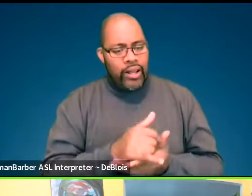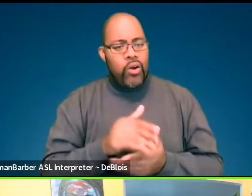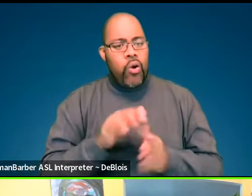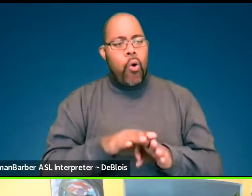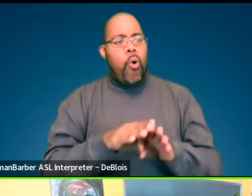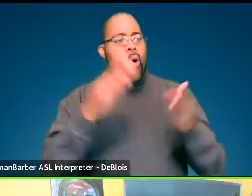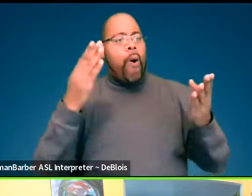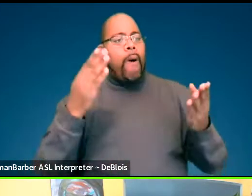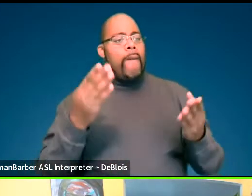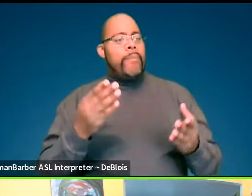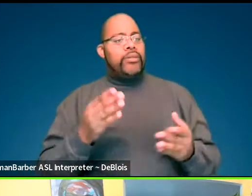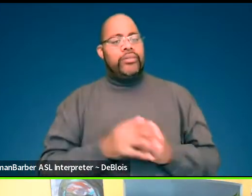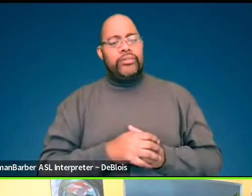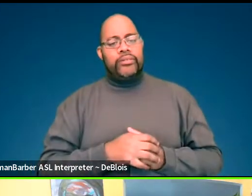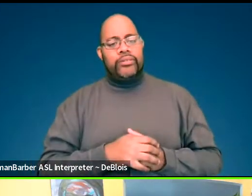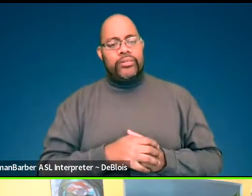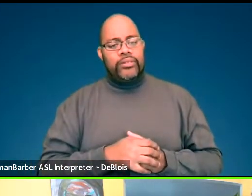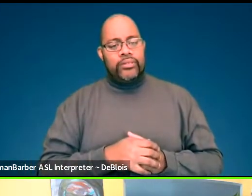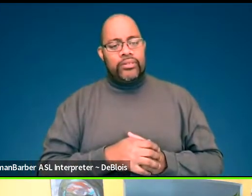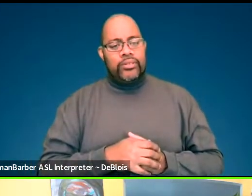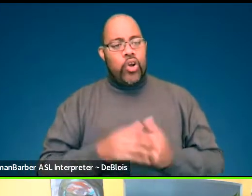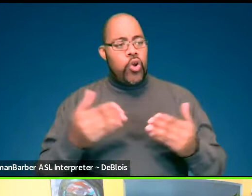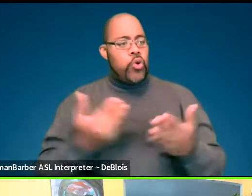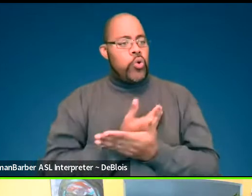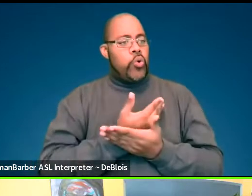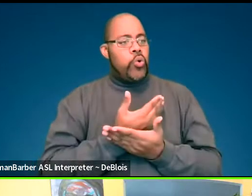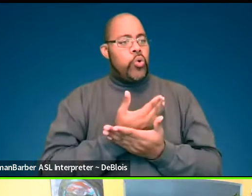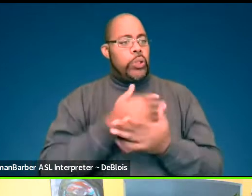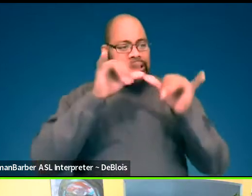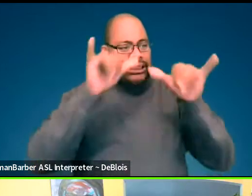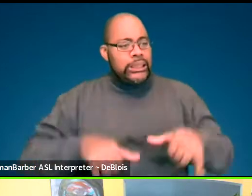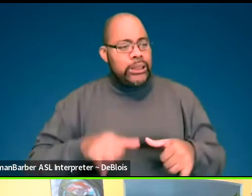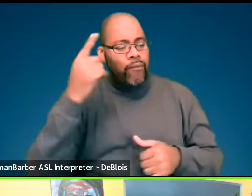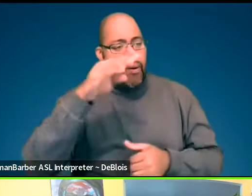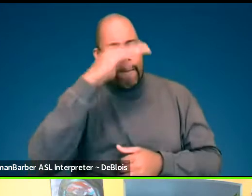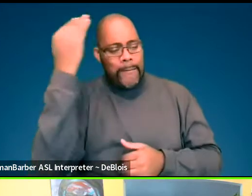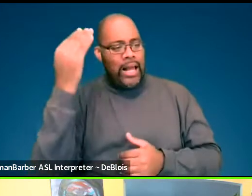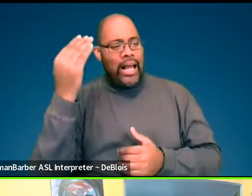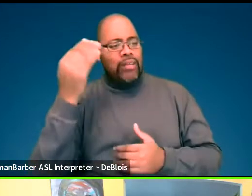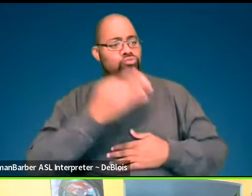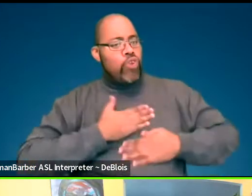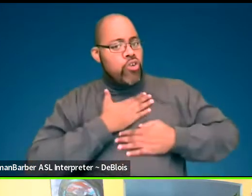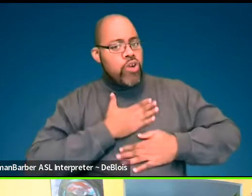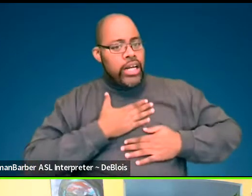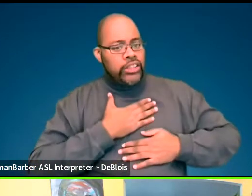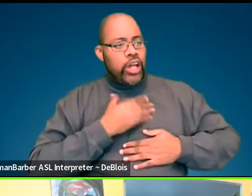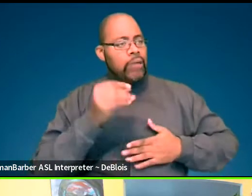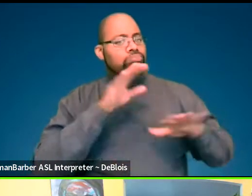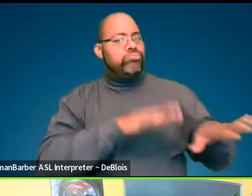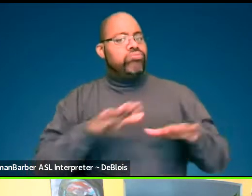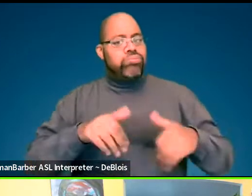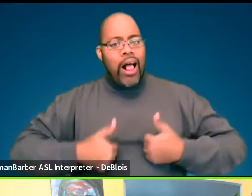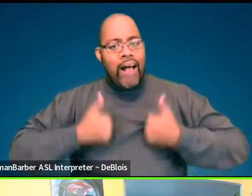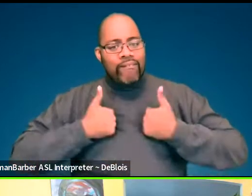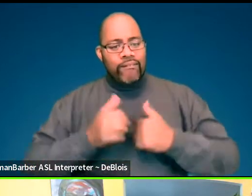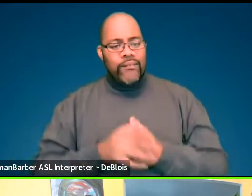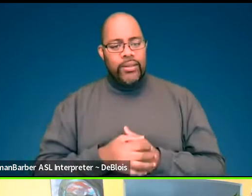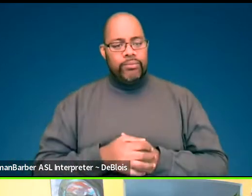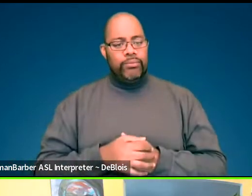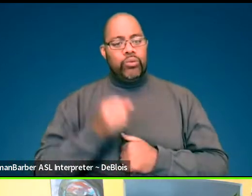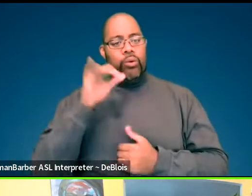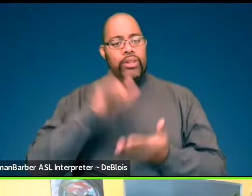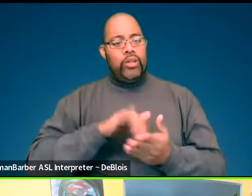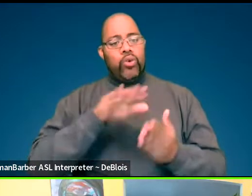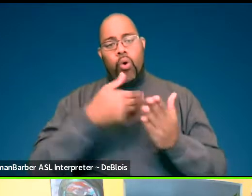up a whole entire new framework for Black recreational and leisure life. So those